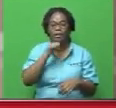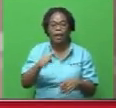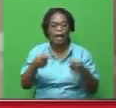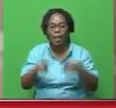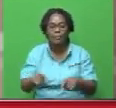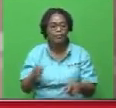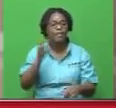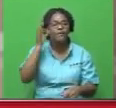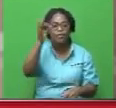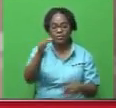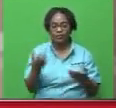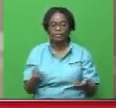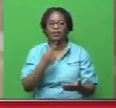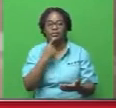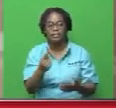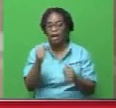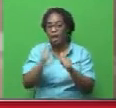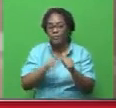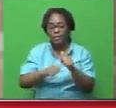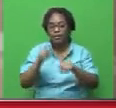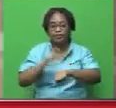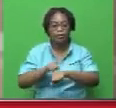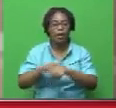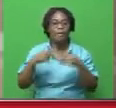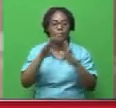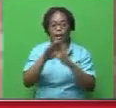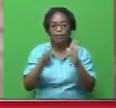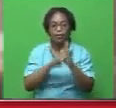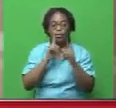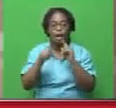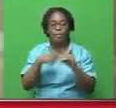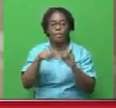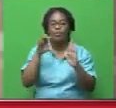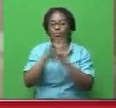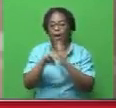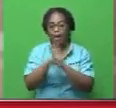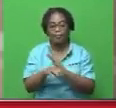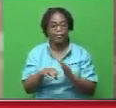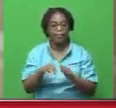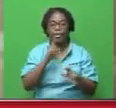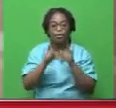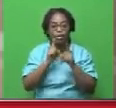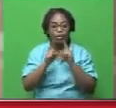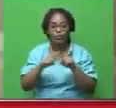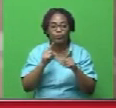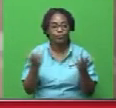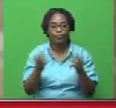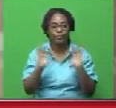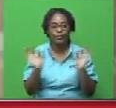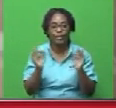house talking about crime, we talk about it, but we going nowhere. Madam President, some of the